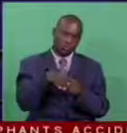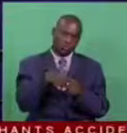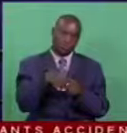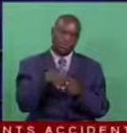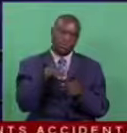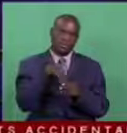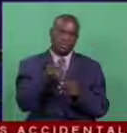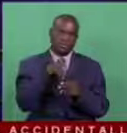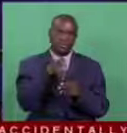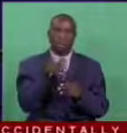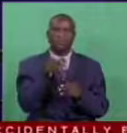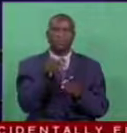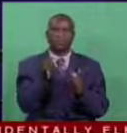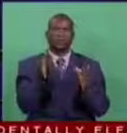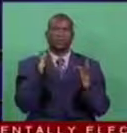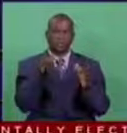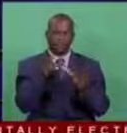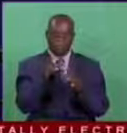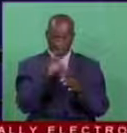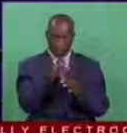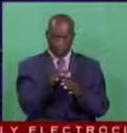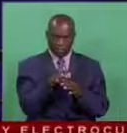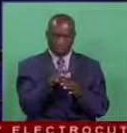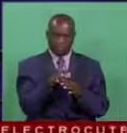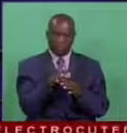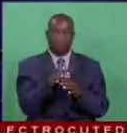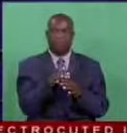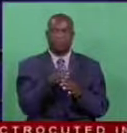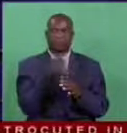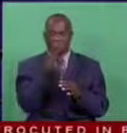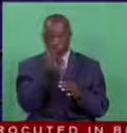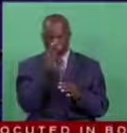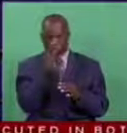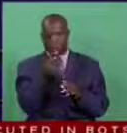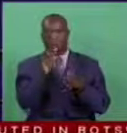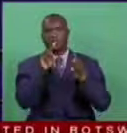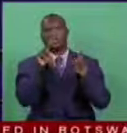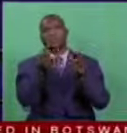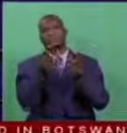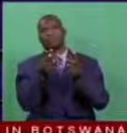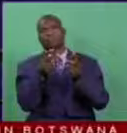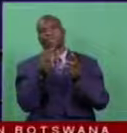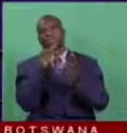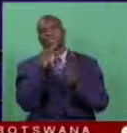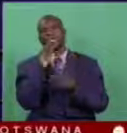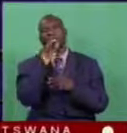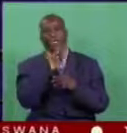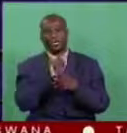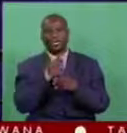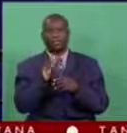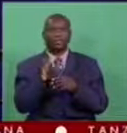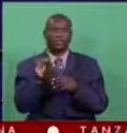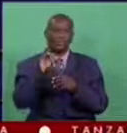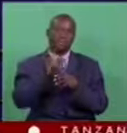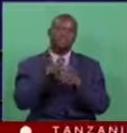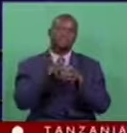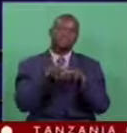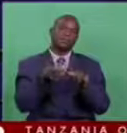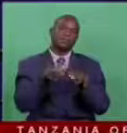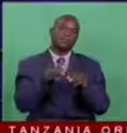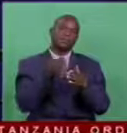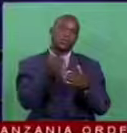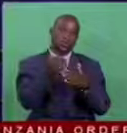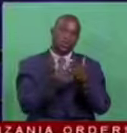summit. Social good summit. Absolutely, within the theme of the International Day for Peace. So we are inviting young people